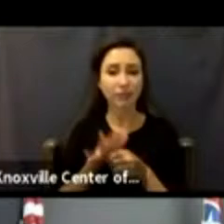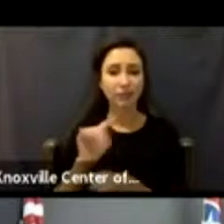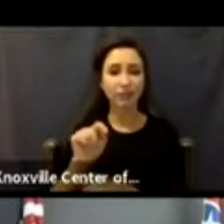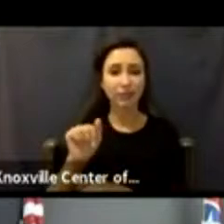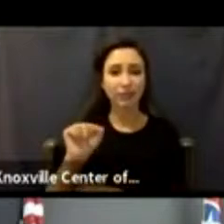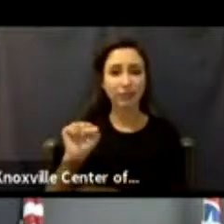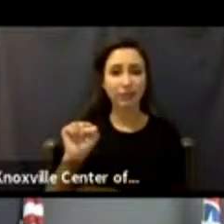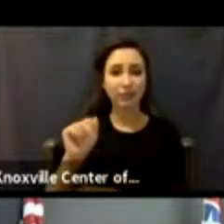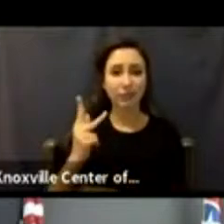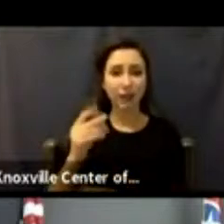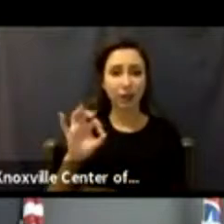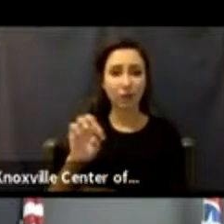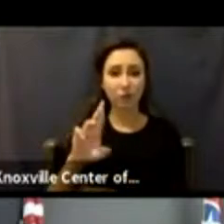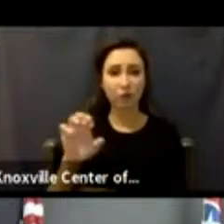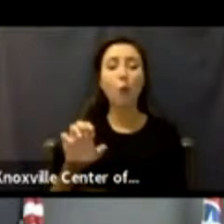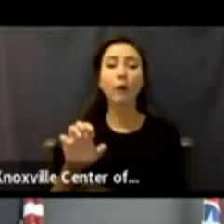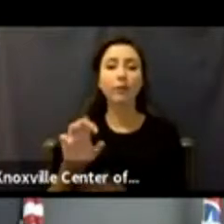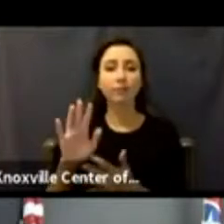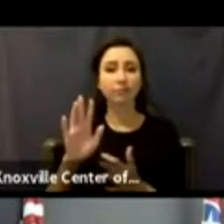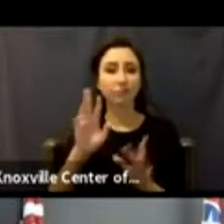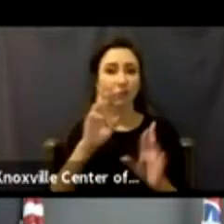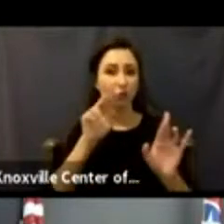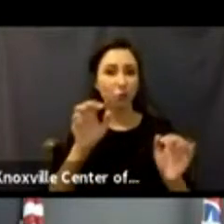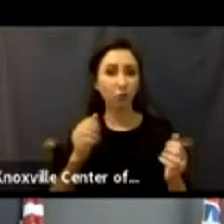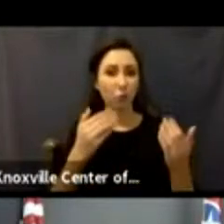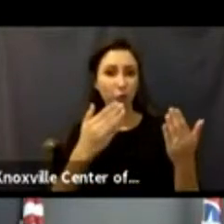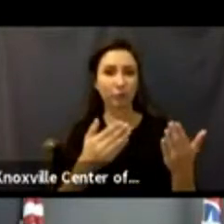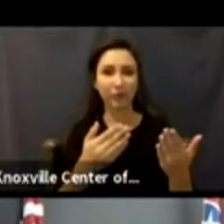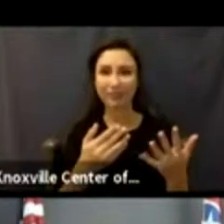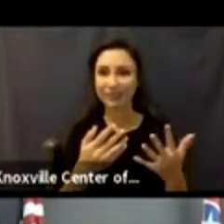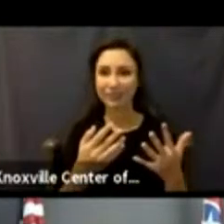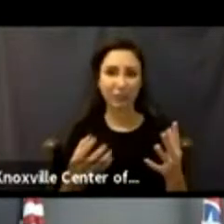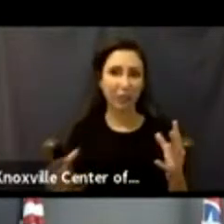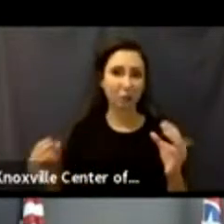That report recommends that we even go further.